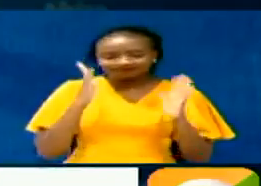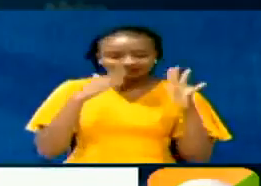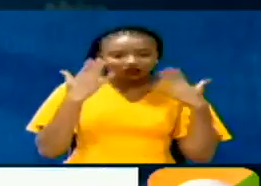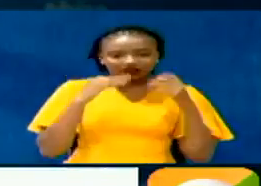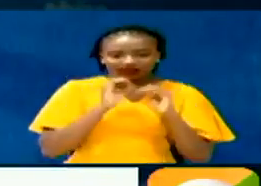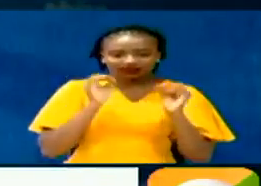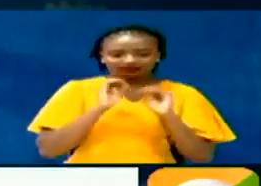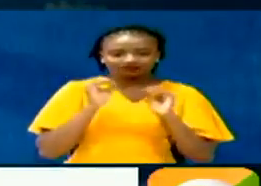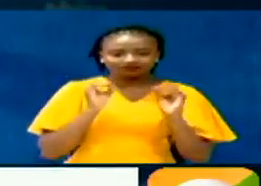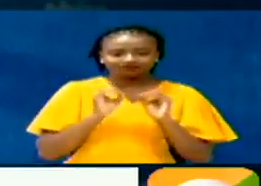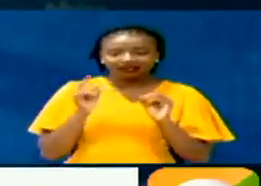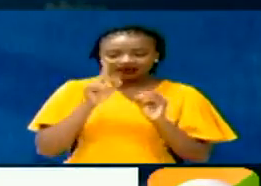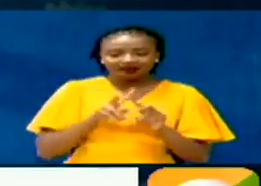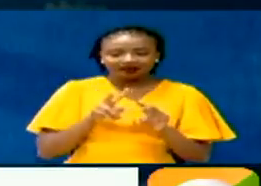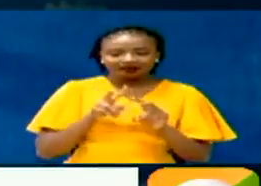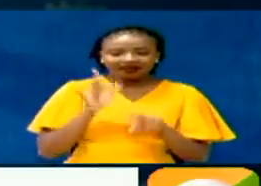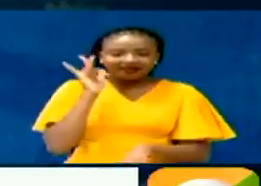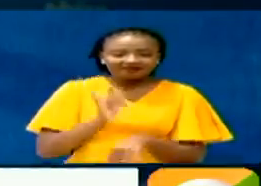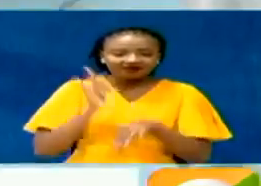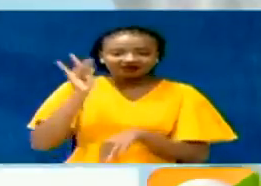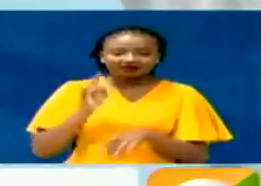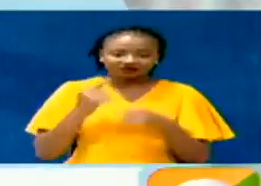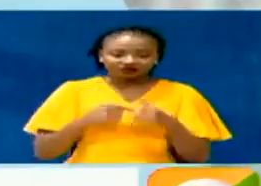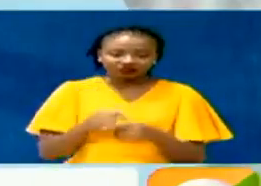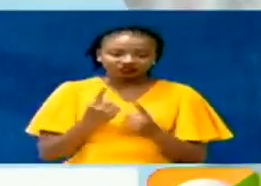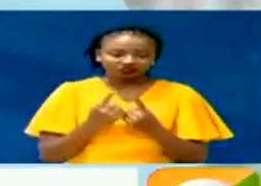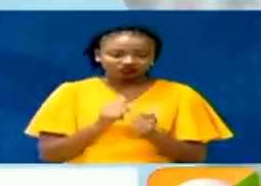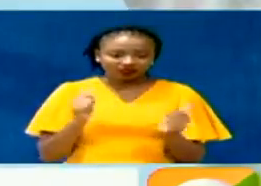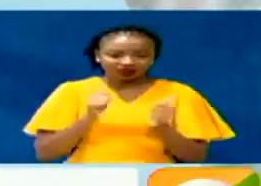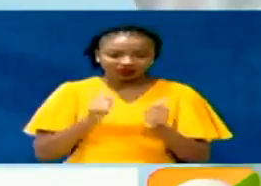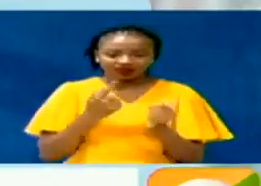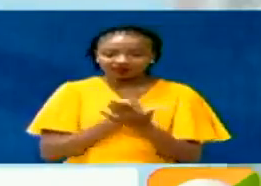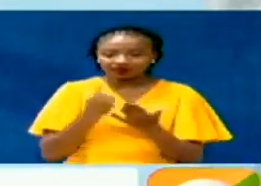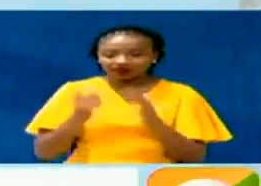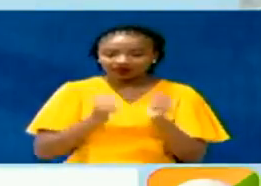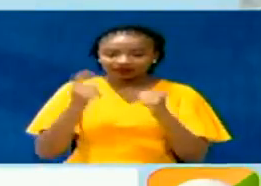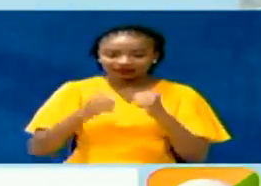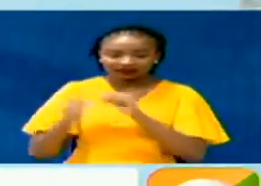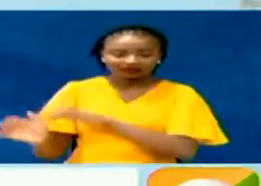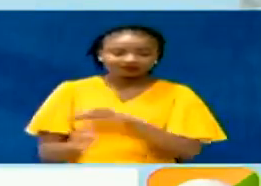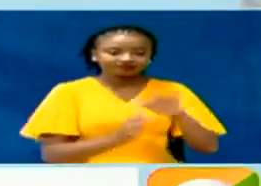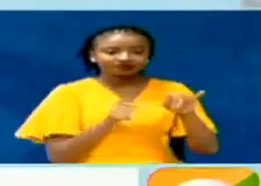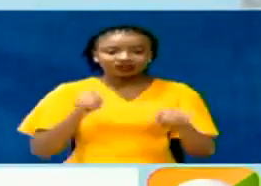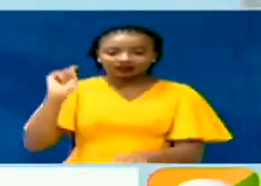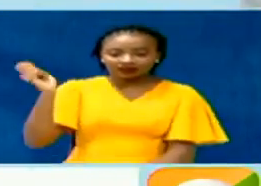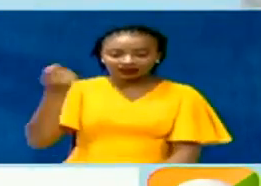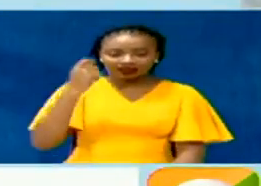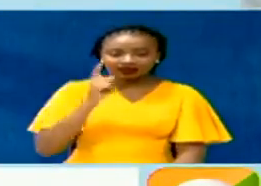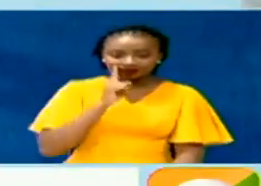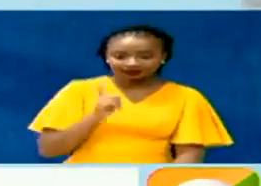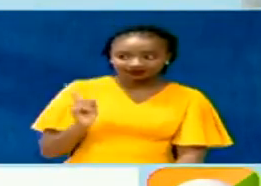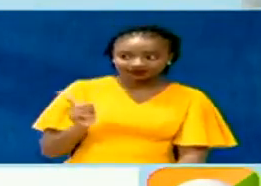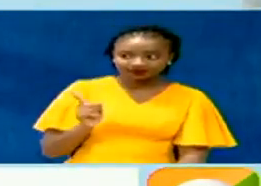vaccine's efficacy will not have been affected. Kenya is scheduled to begin administering the second dose of the vaccine from